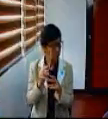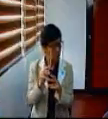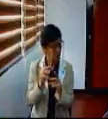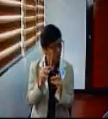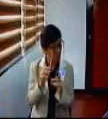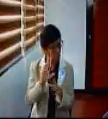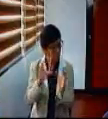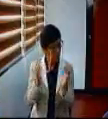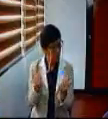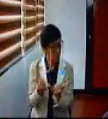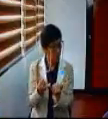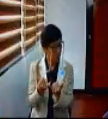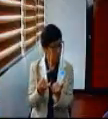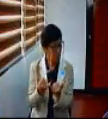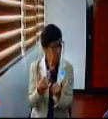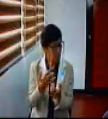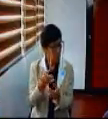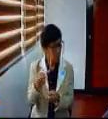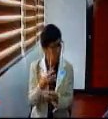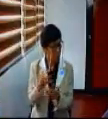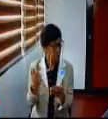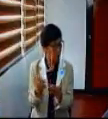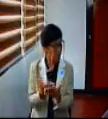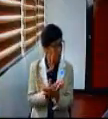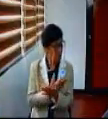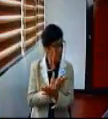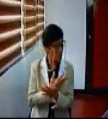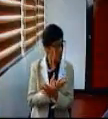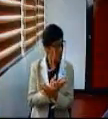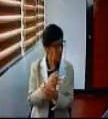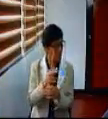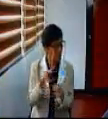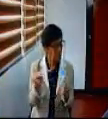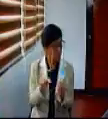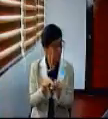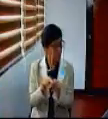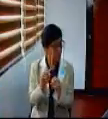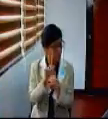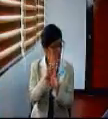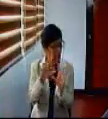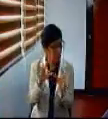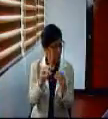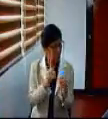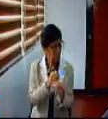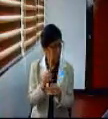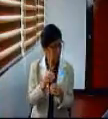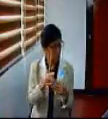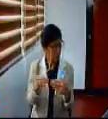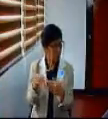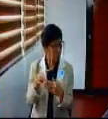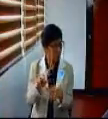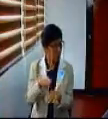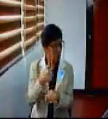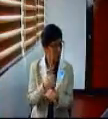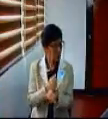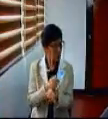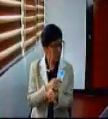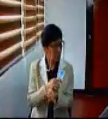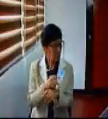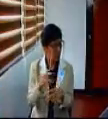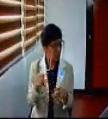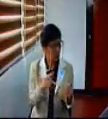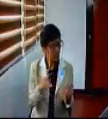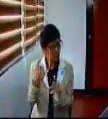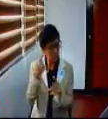companies. They provide clear normative standards, clear operational guidance, and establish a clear platform for